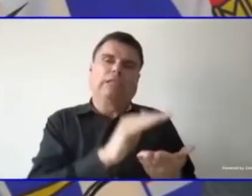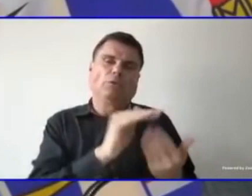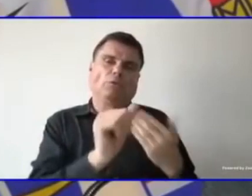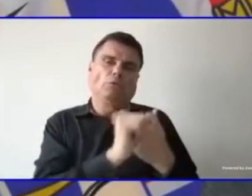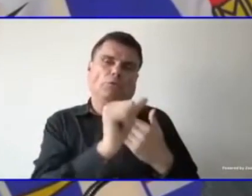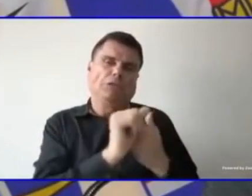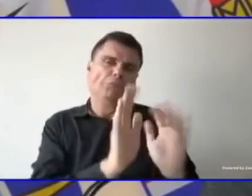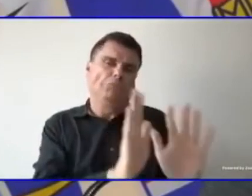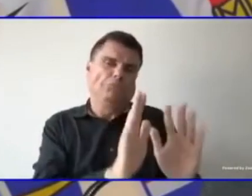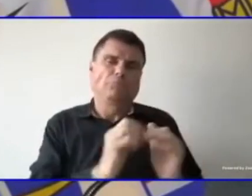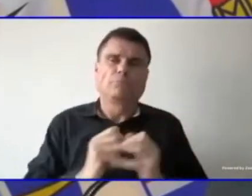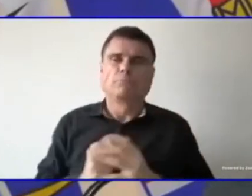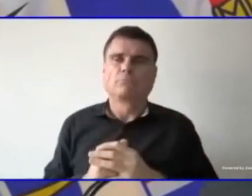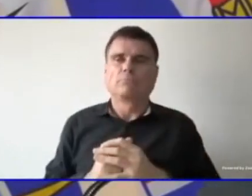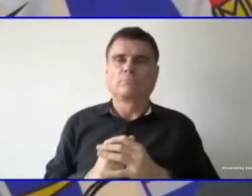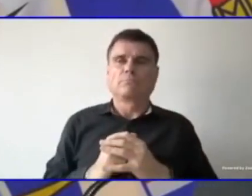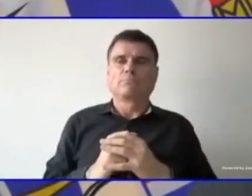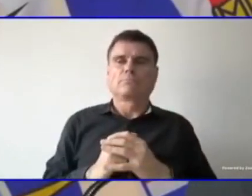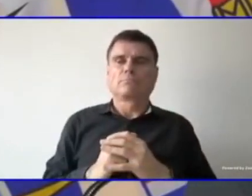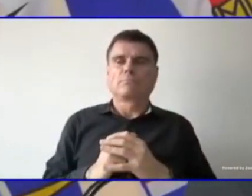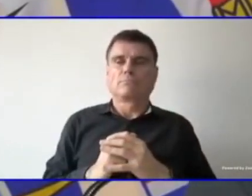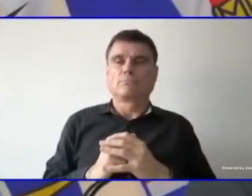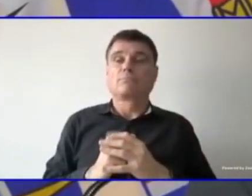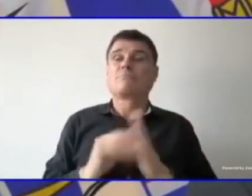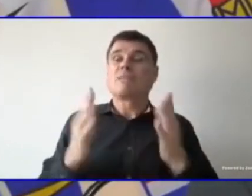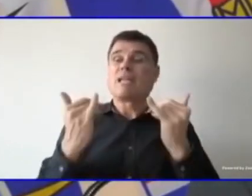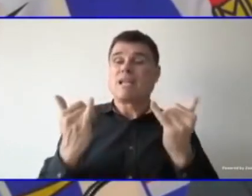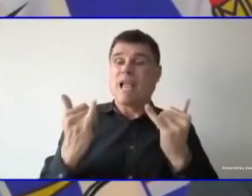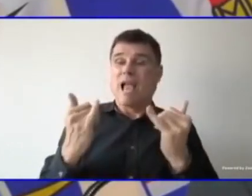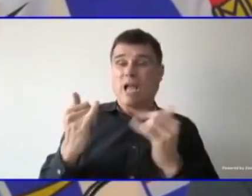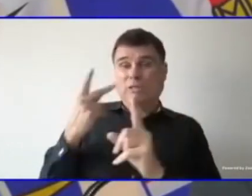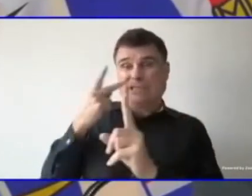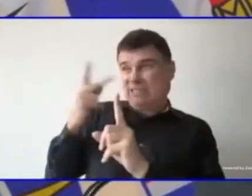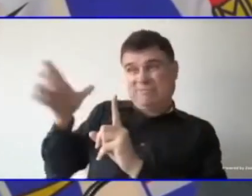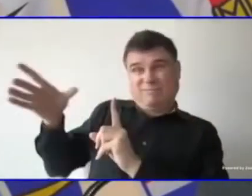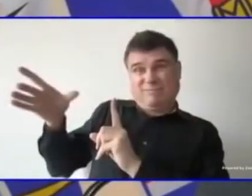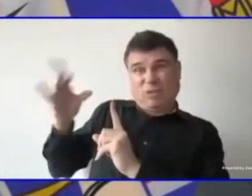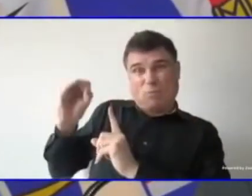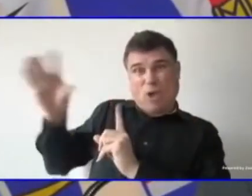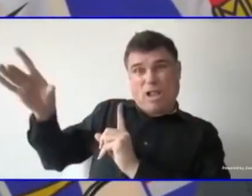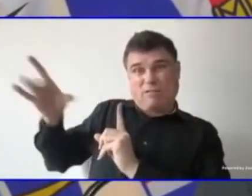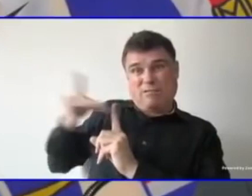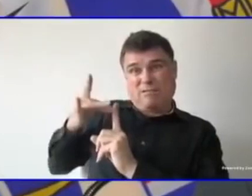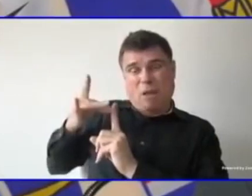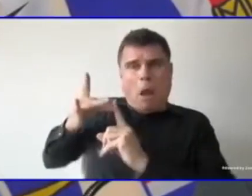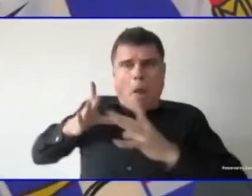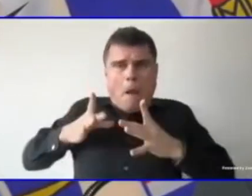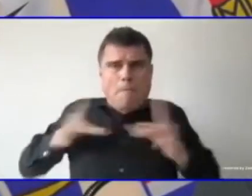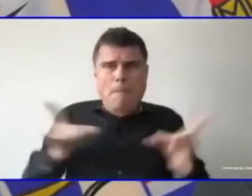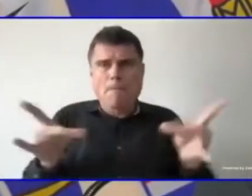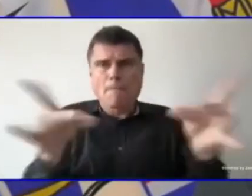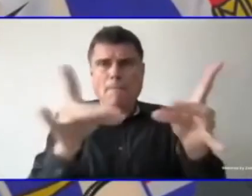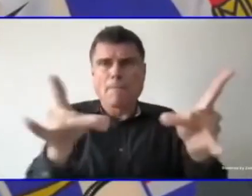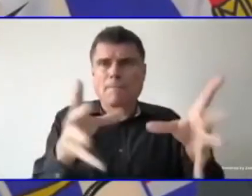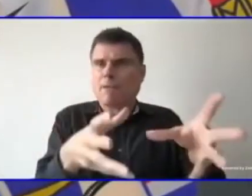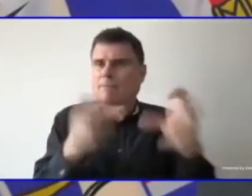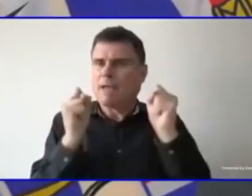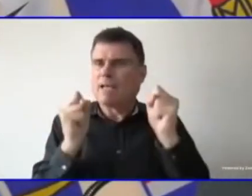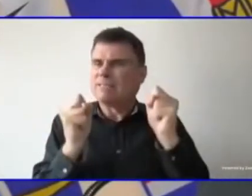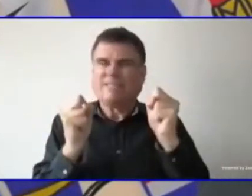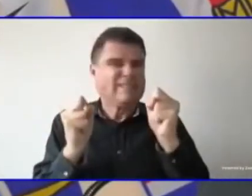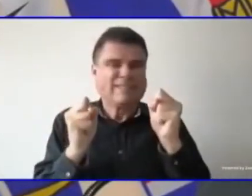disease. Given the rate of transmission that we are seeing, if you have any symptoms of